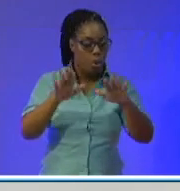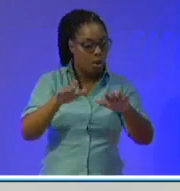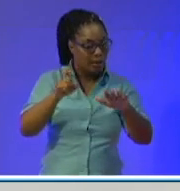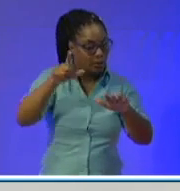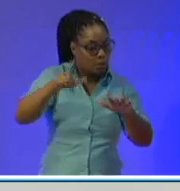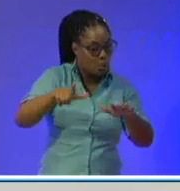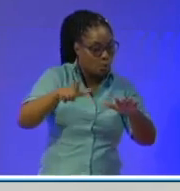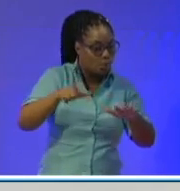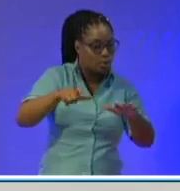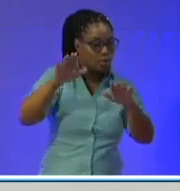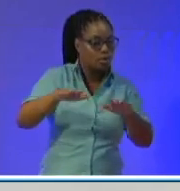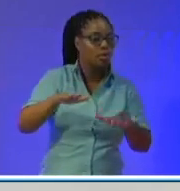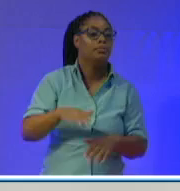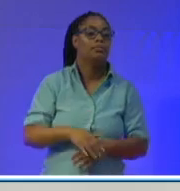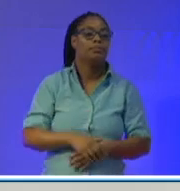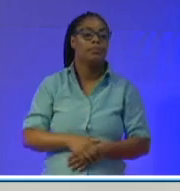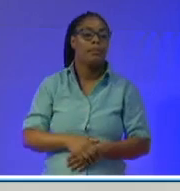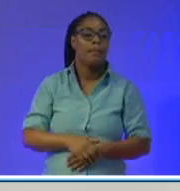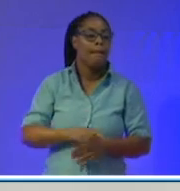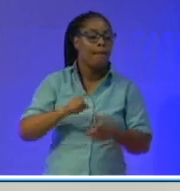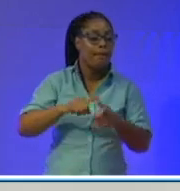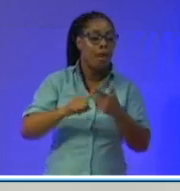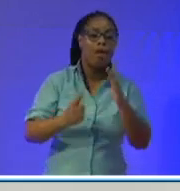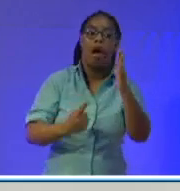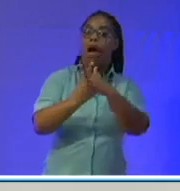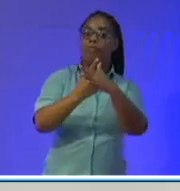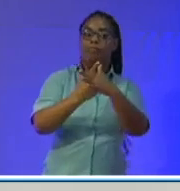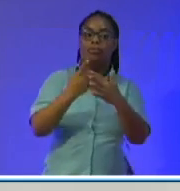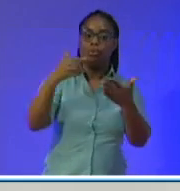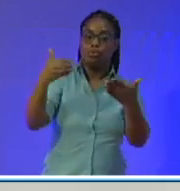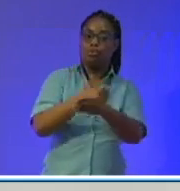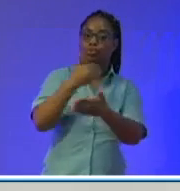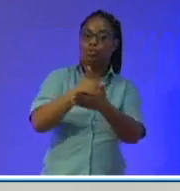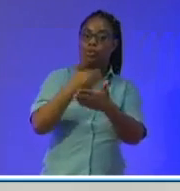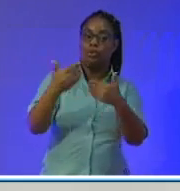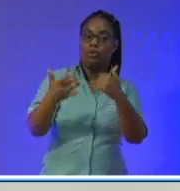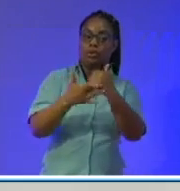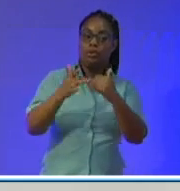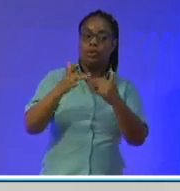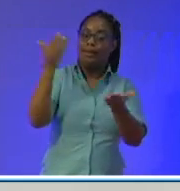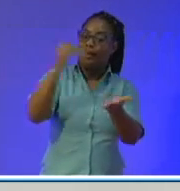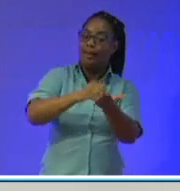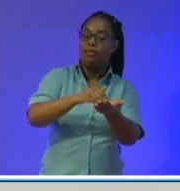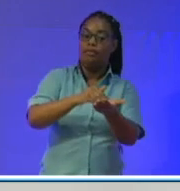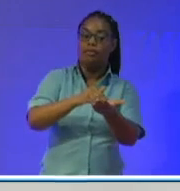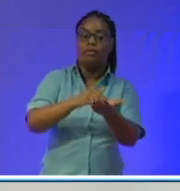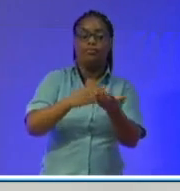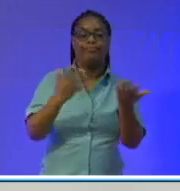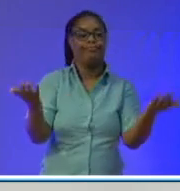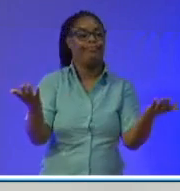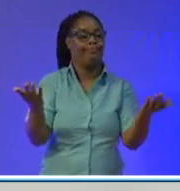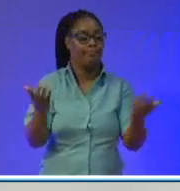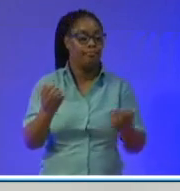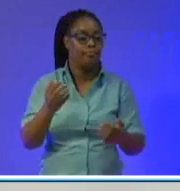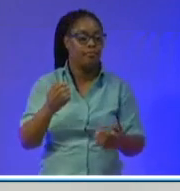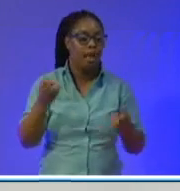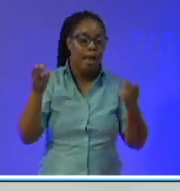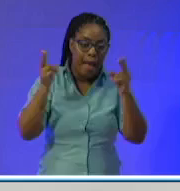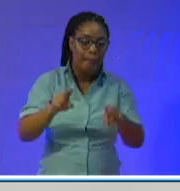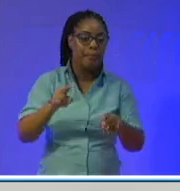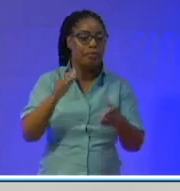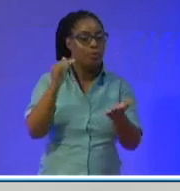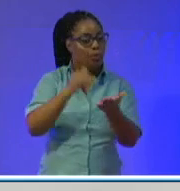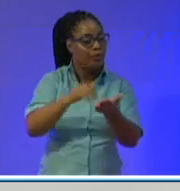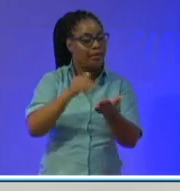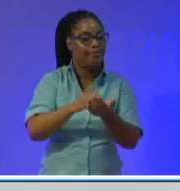and an increase, and that's what we've been seeing globally. So we continue to be concerned that this is a possibility. And although, as